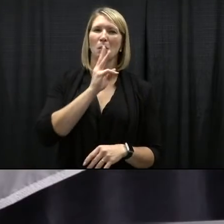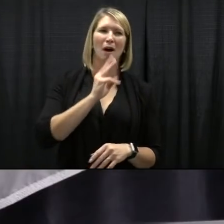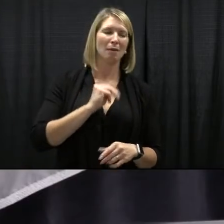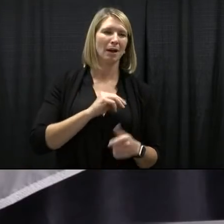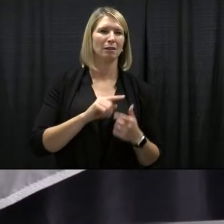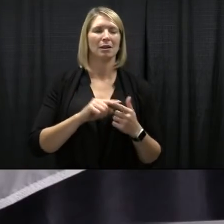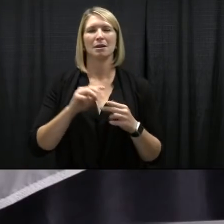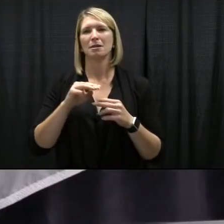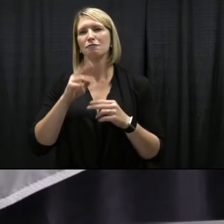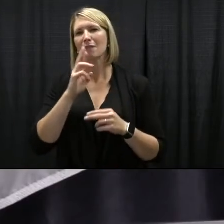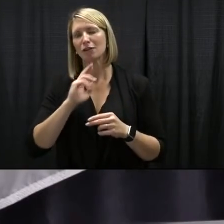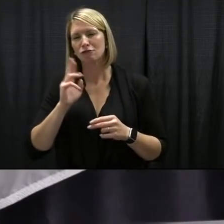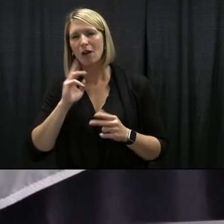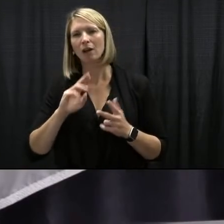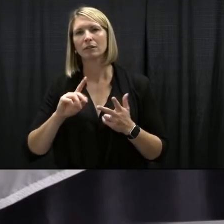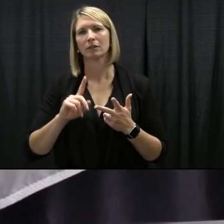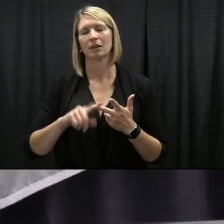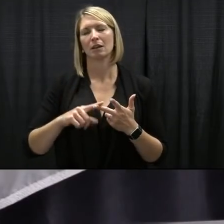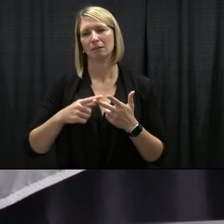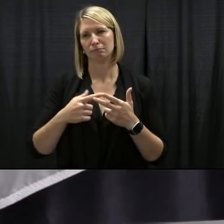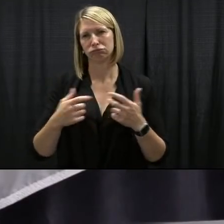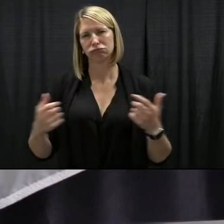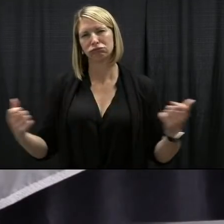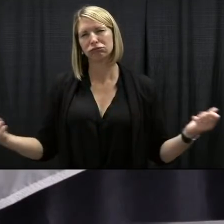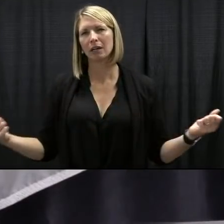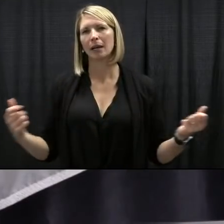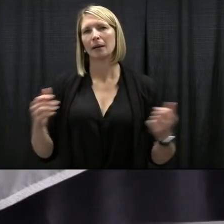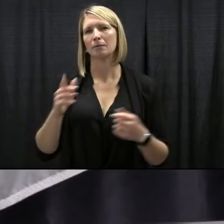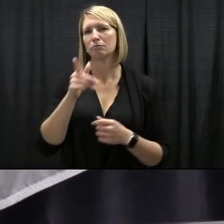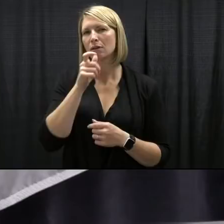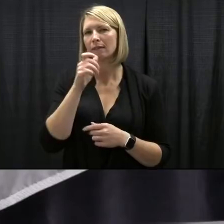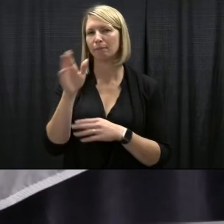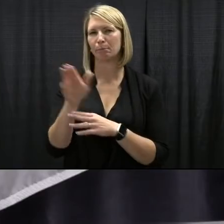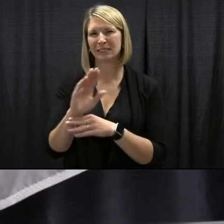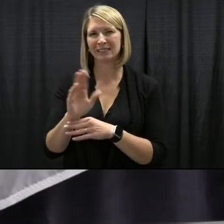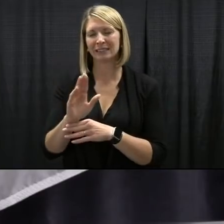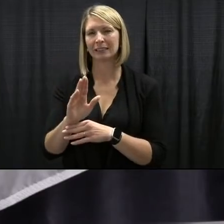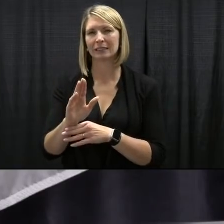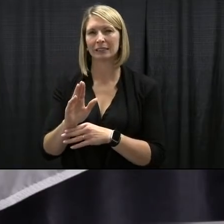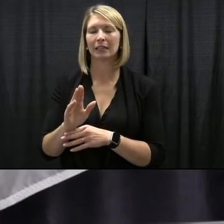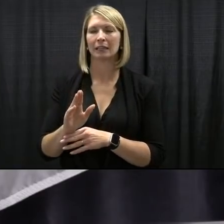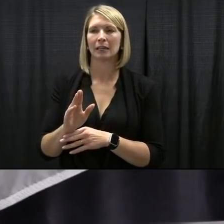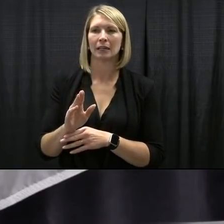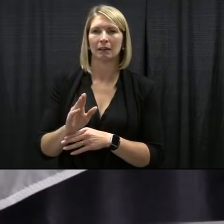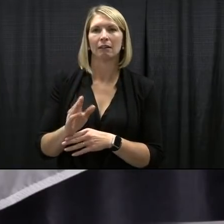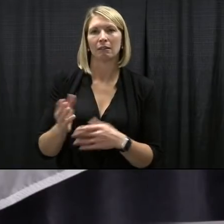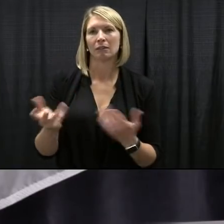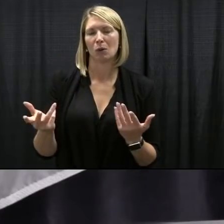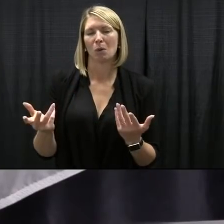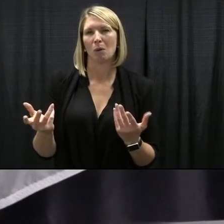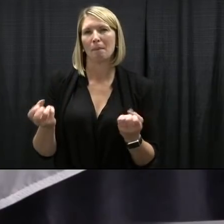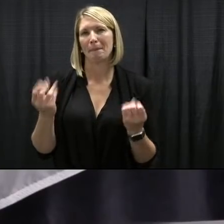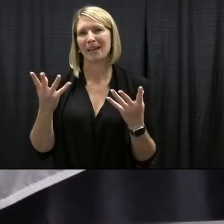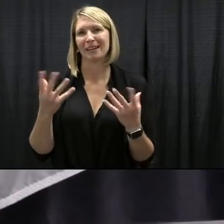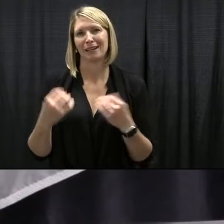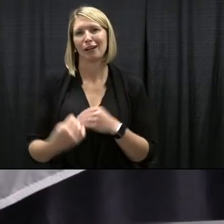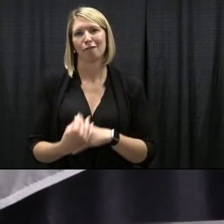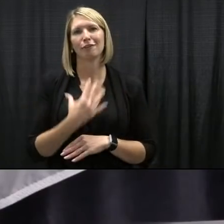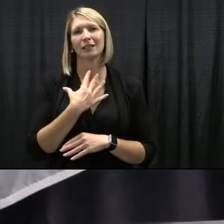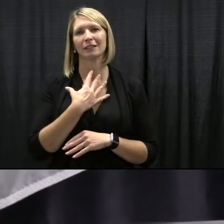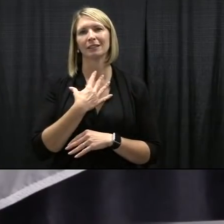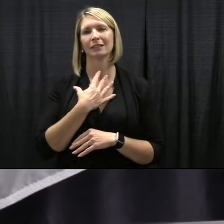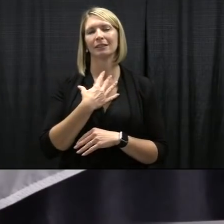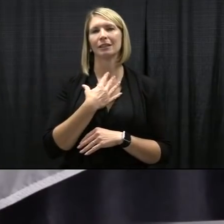all empathize with the situations that they've been put in occasionally at times, whether it's a nurse or a grocery